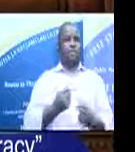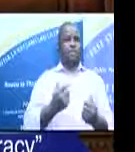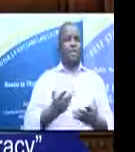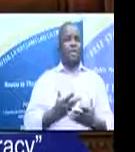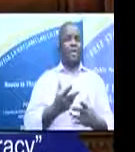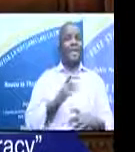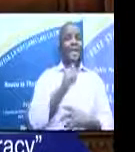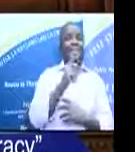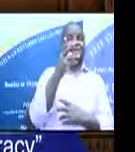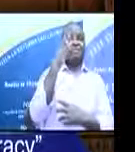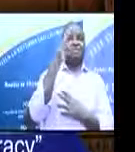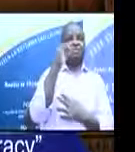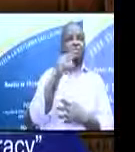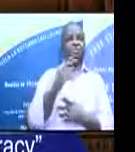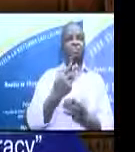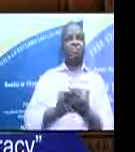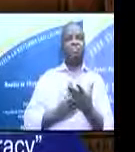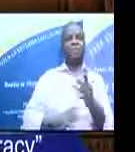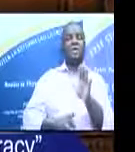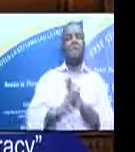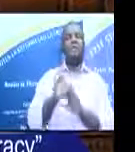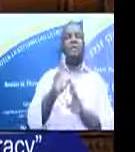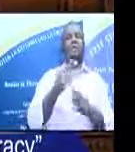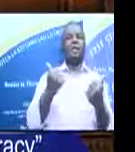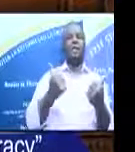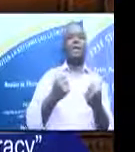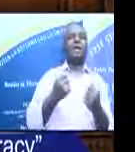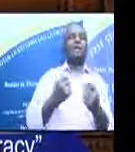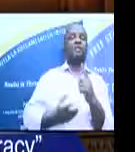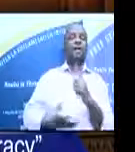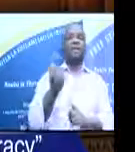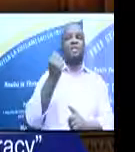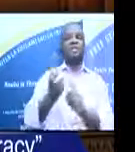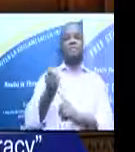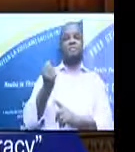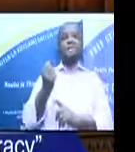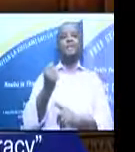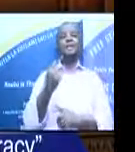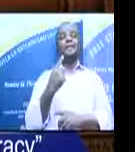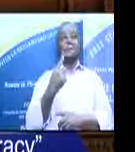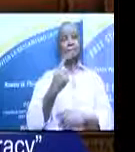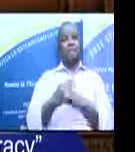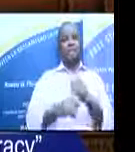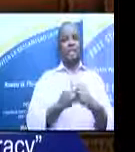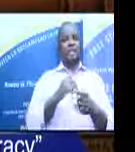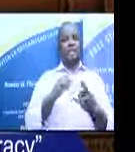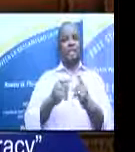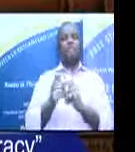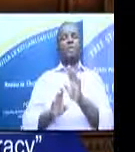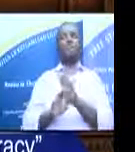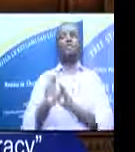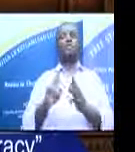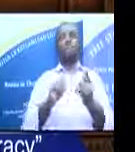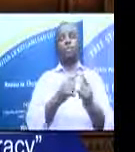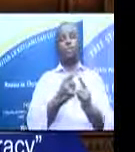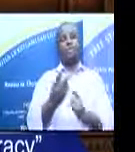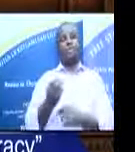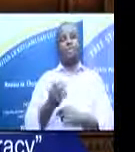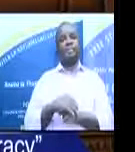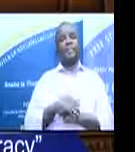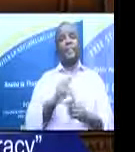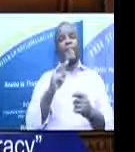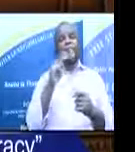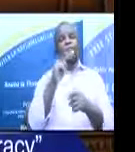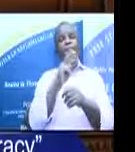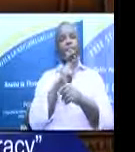ANC government to improve health and achieve Millennium Development Goals. Our